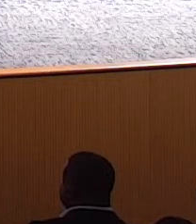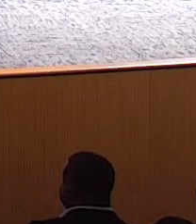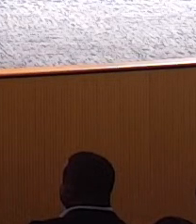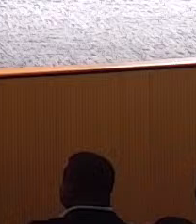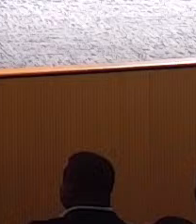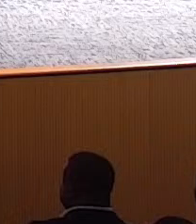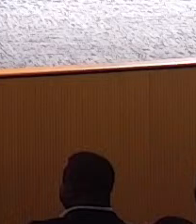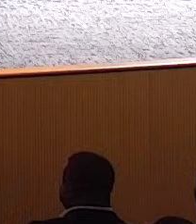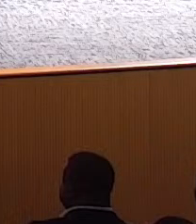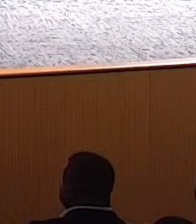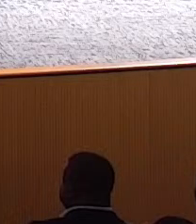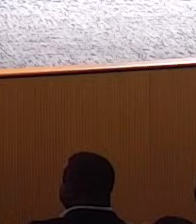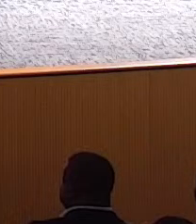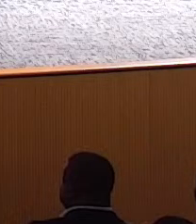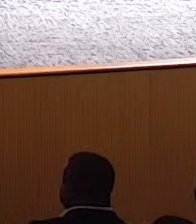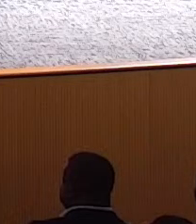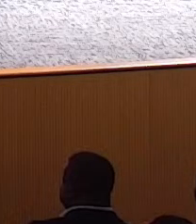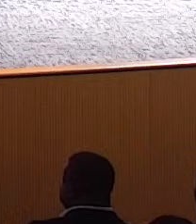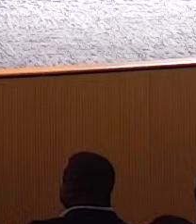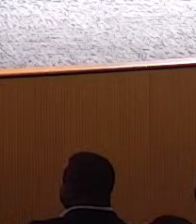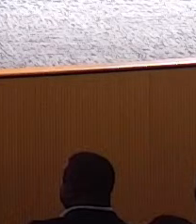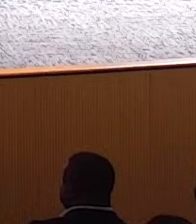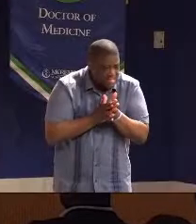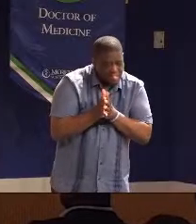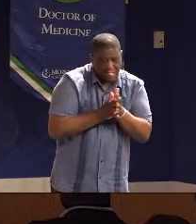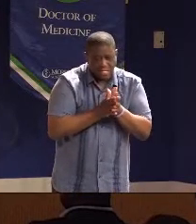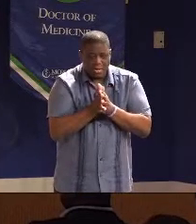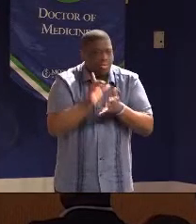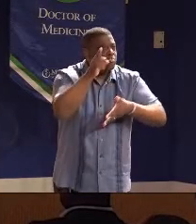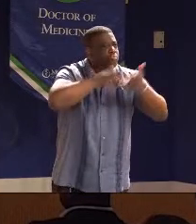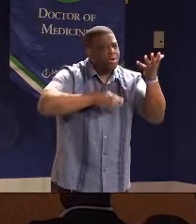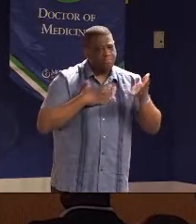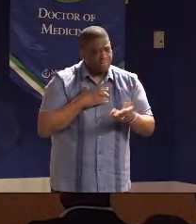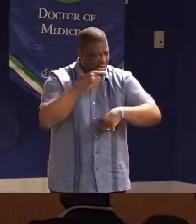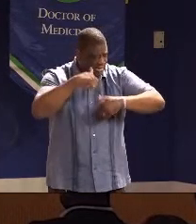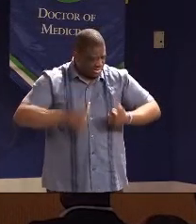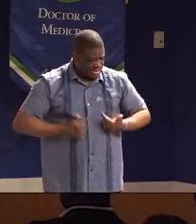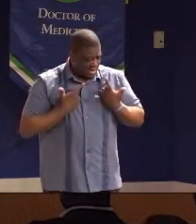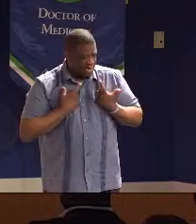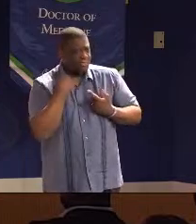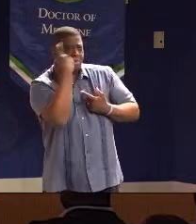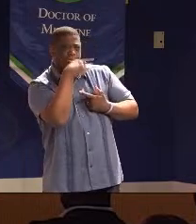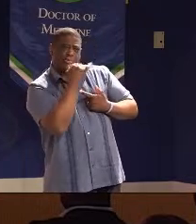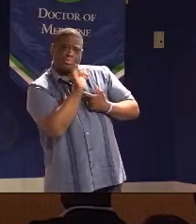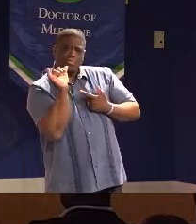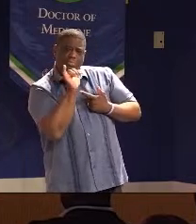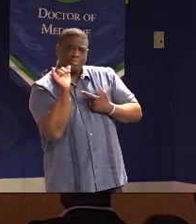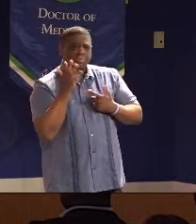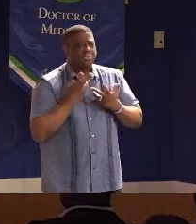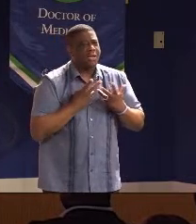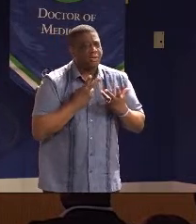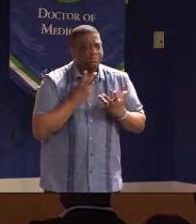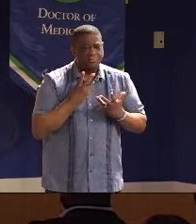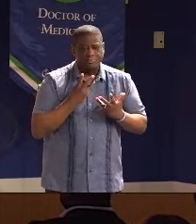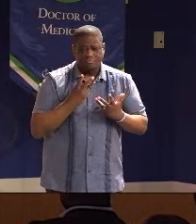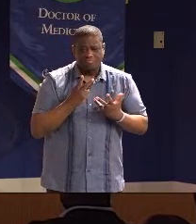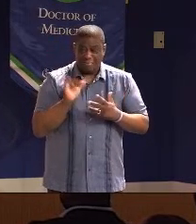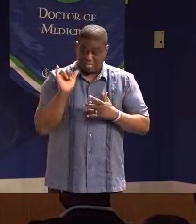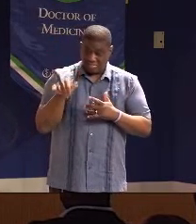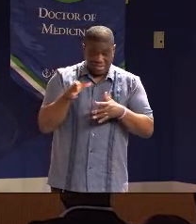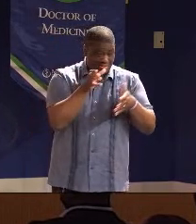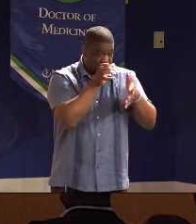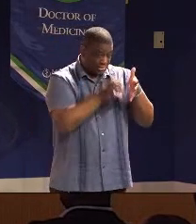And this anticipation of what my life is going to look like and where will I go next. And that